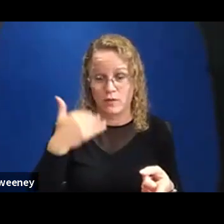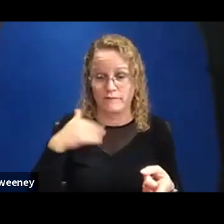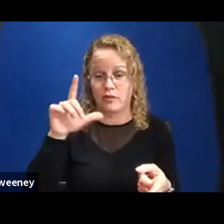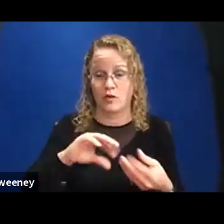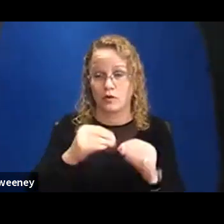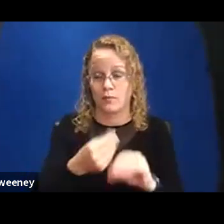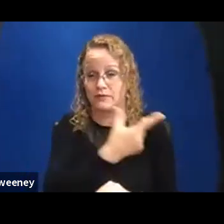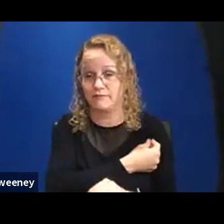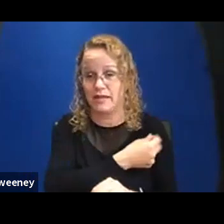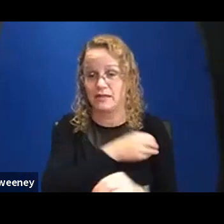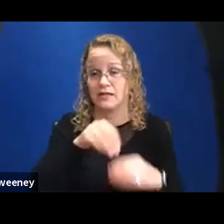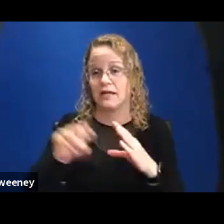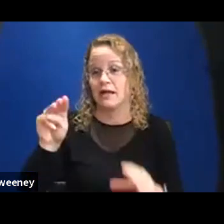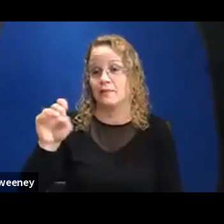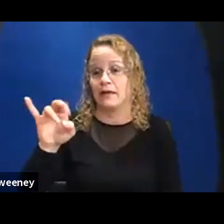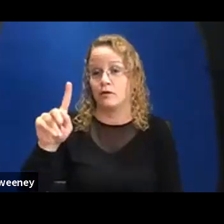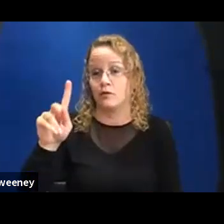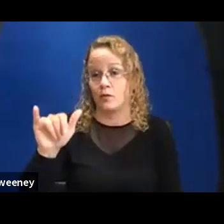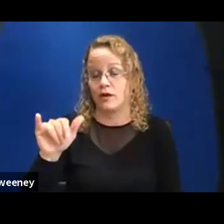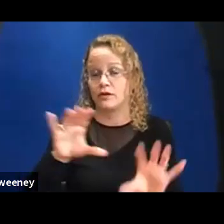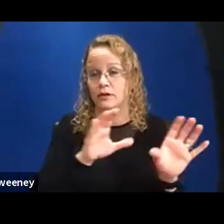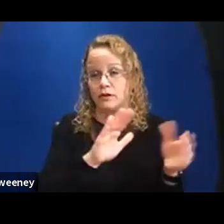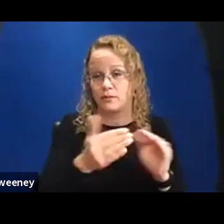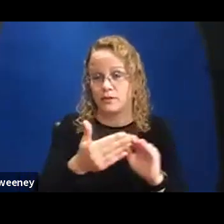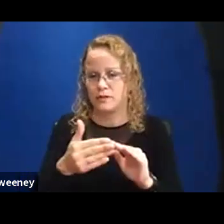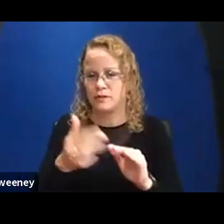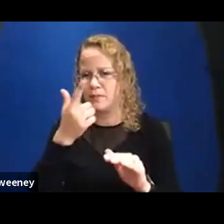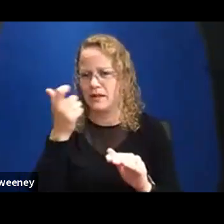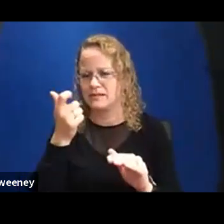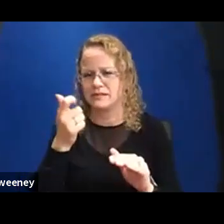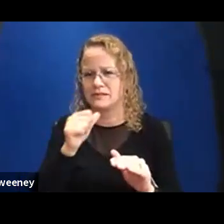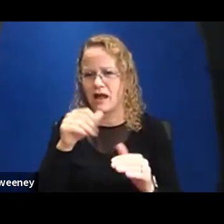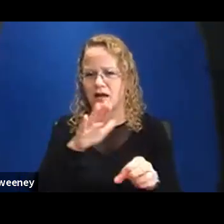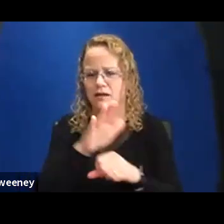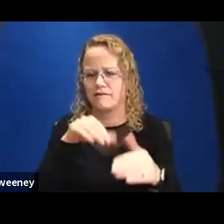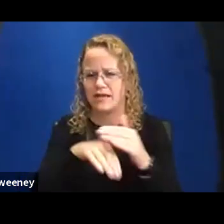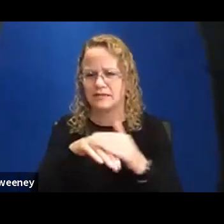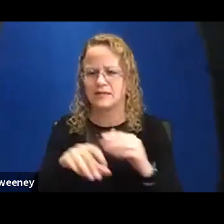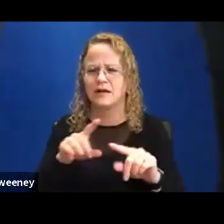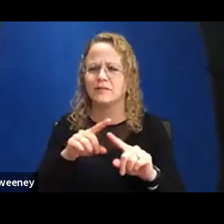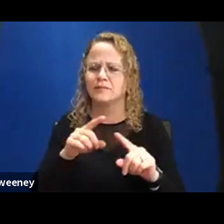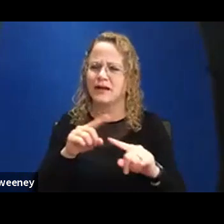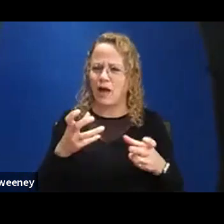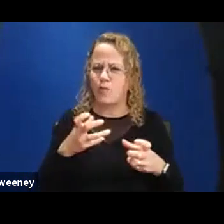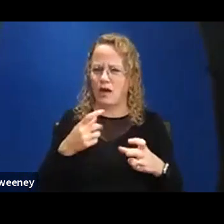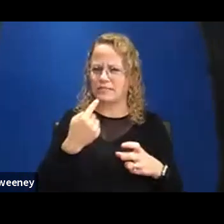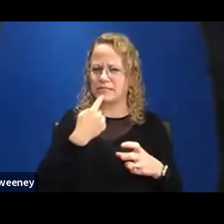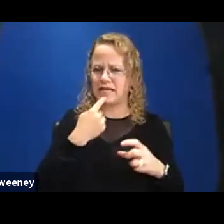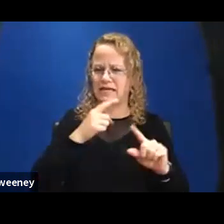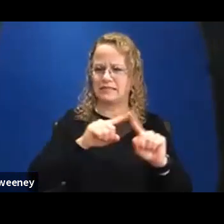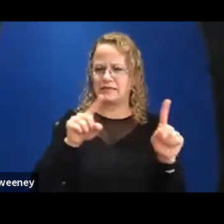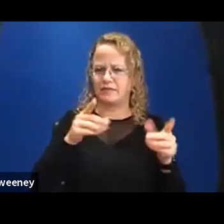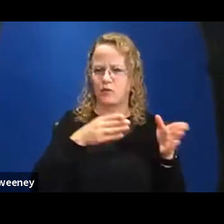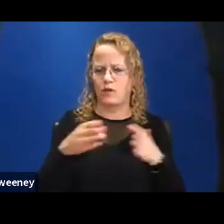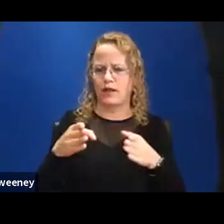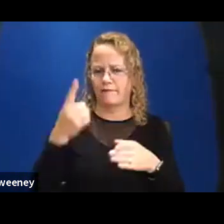vaccinated and minority communities is due to limited access to vaccines in their area? But I kind of want to rephrase that question and ask both of you guys. And Kyle, I know